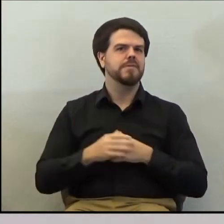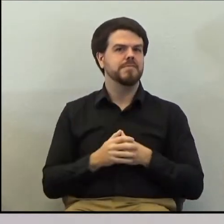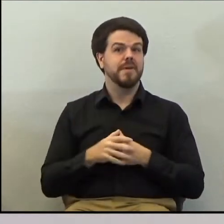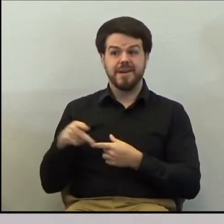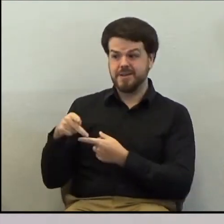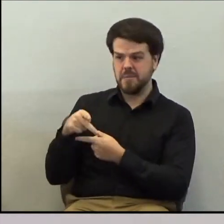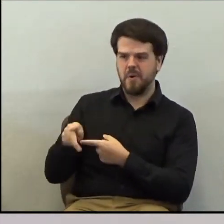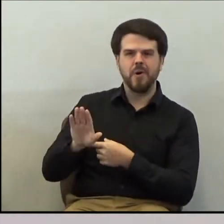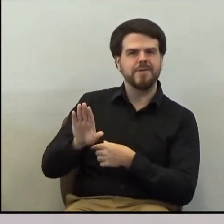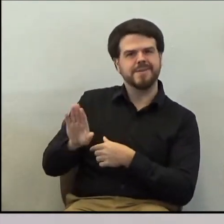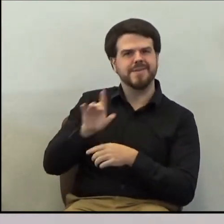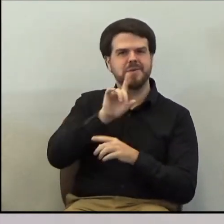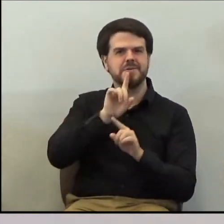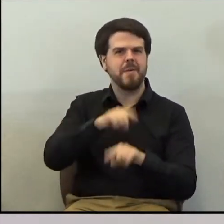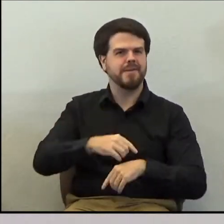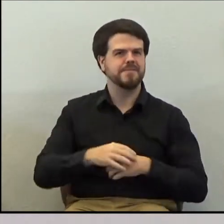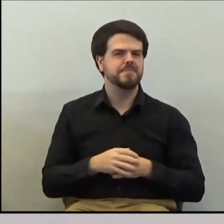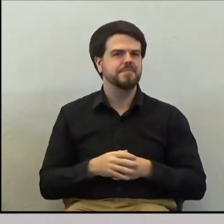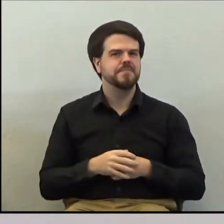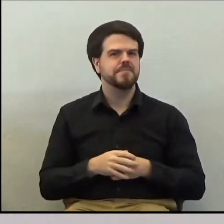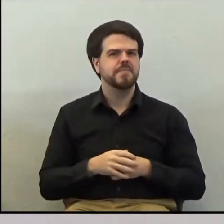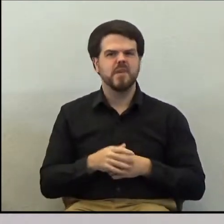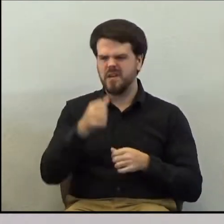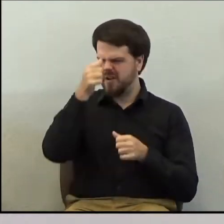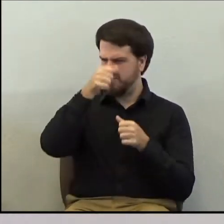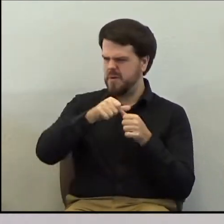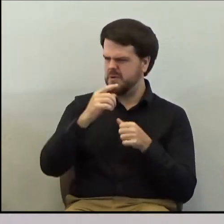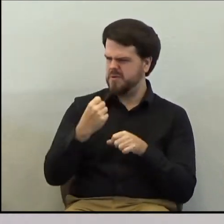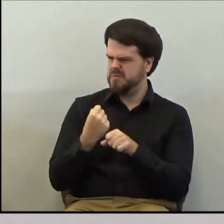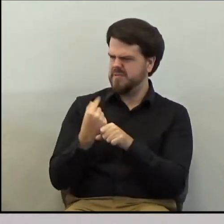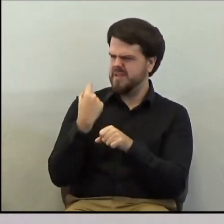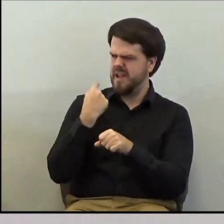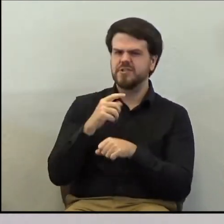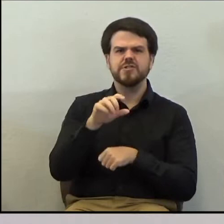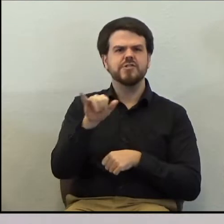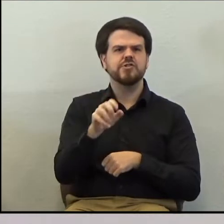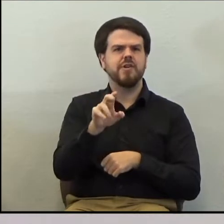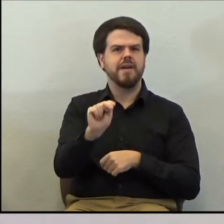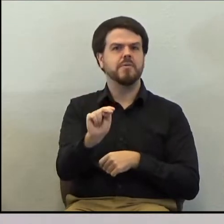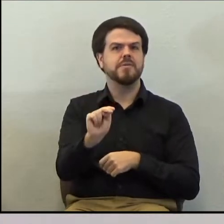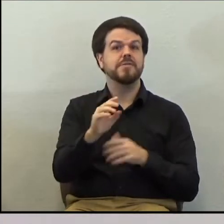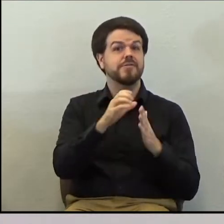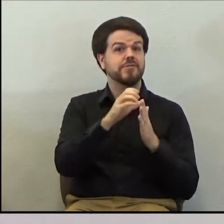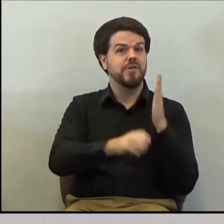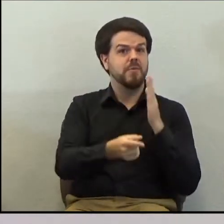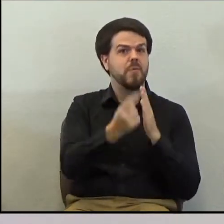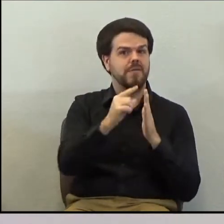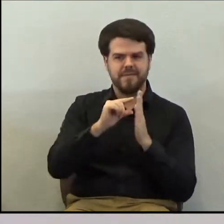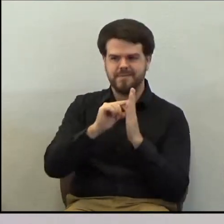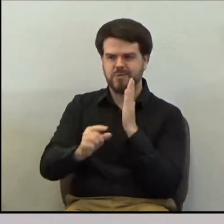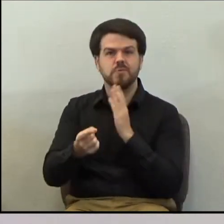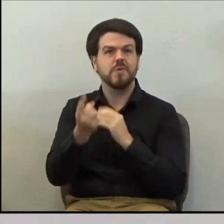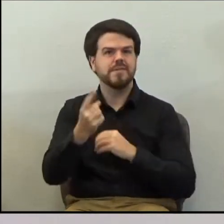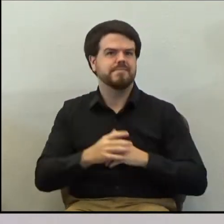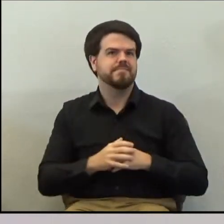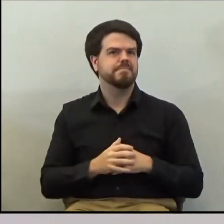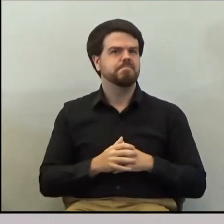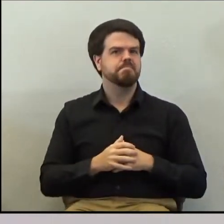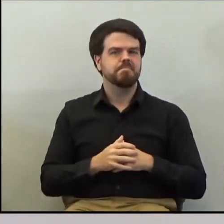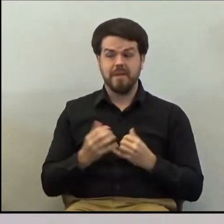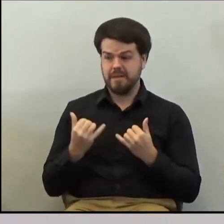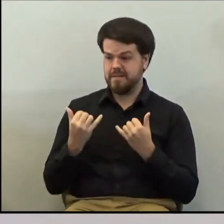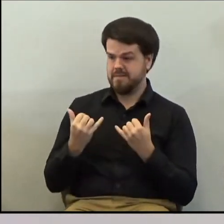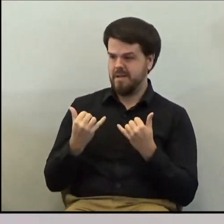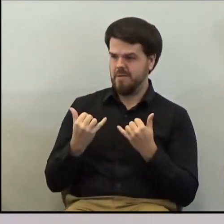I began, as I recall, last January at chapter 1, verse 1. And